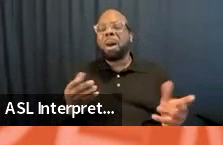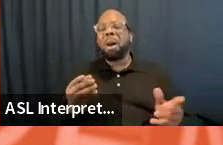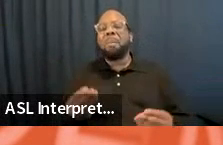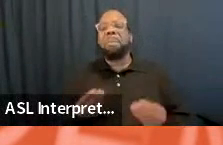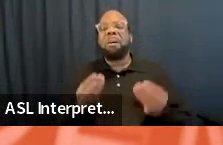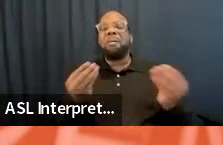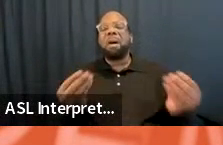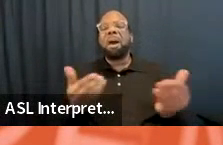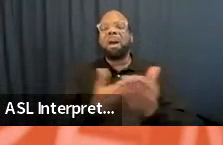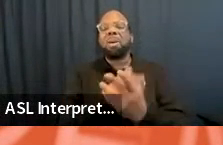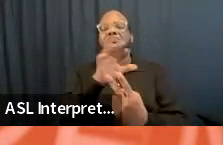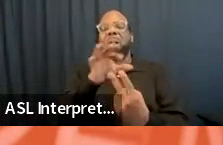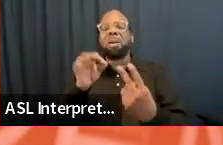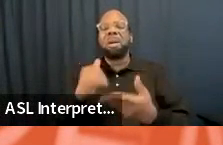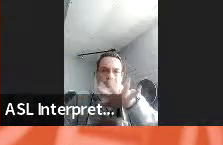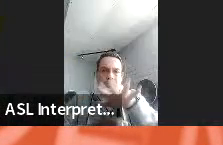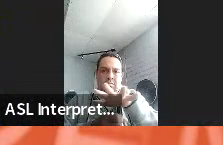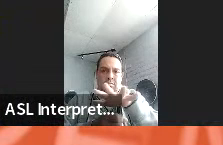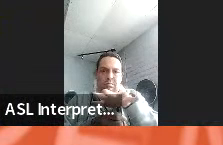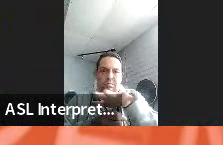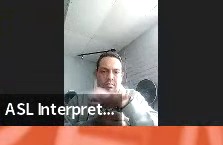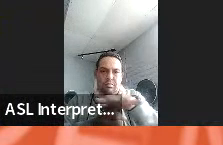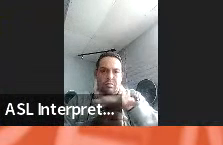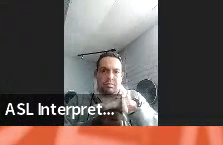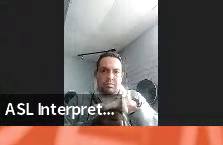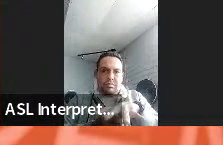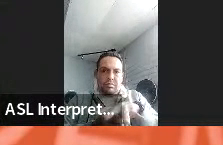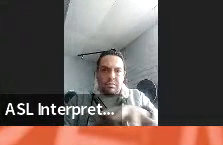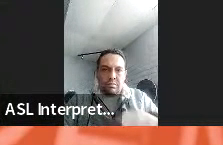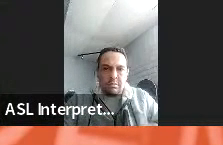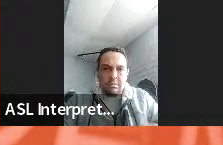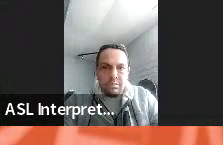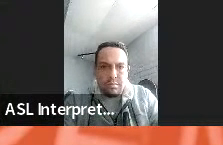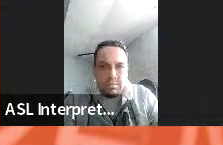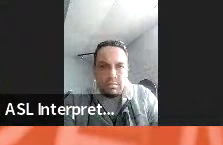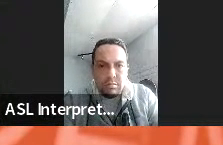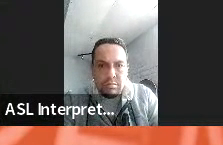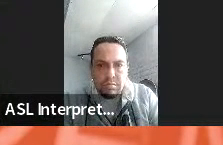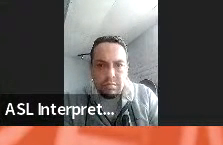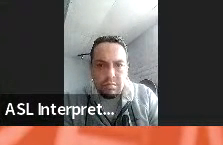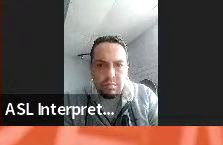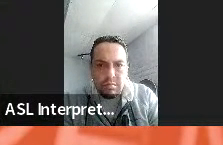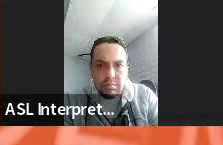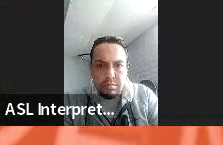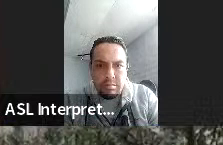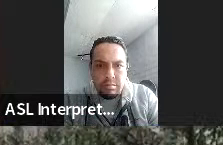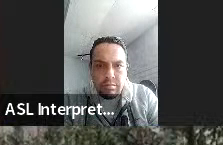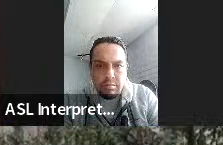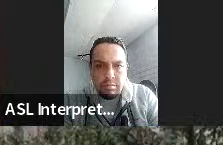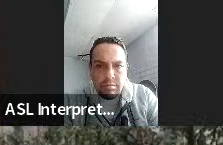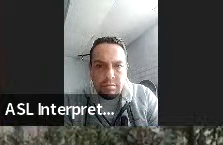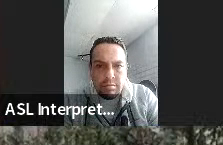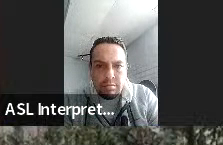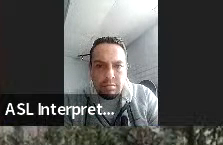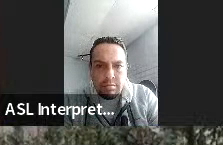options to help businesses grow near their customers. Next slide, please.